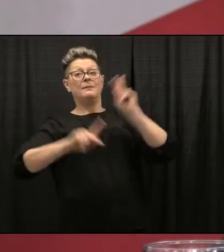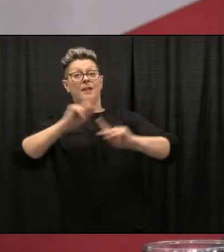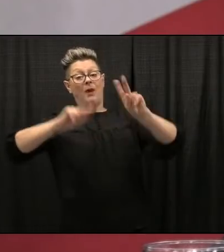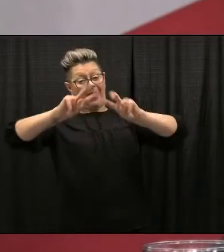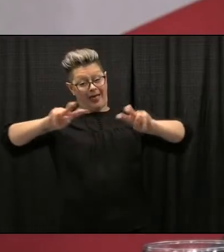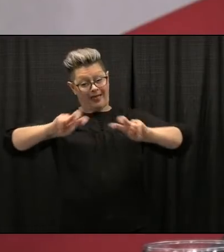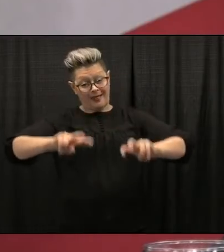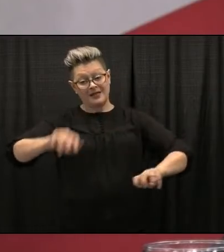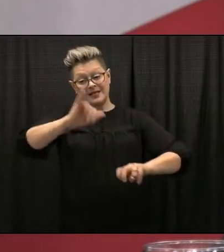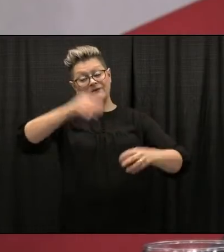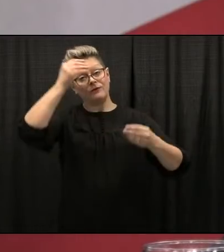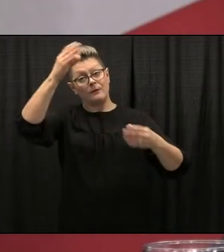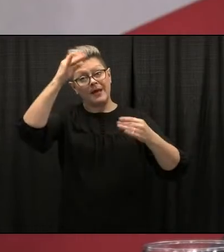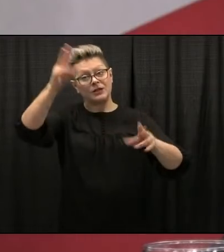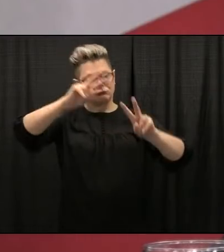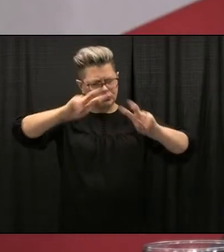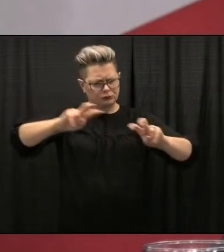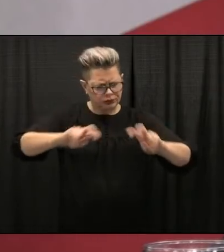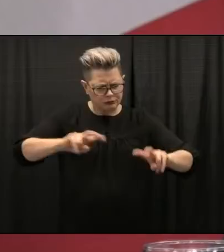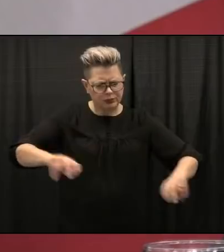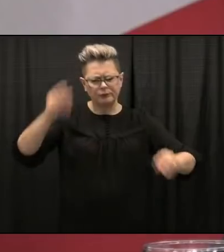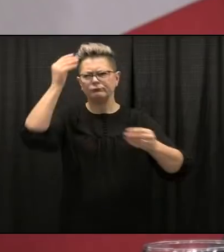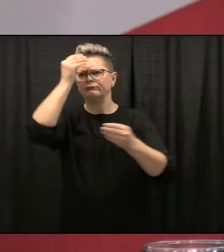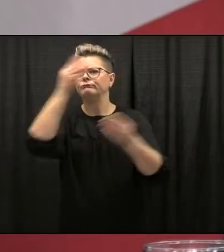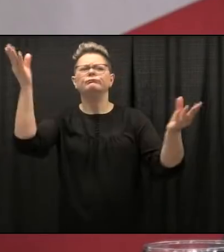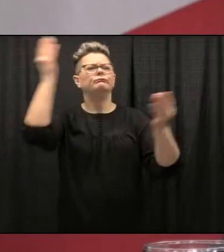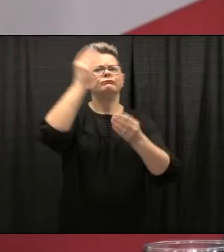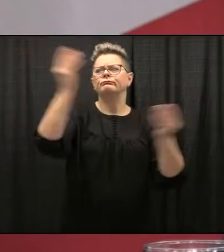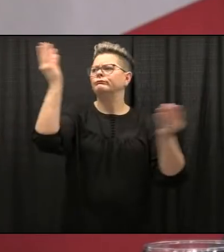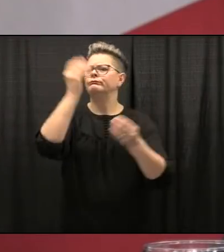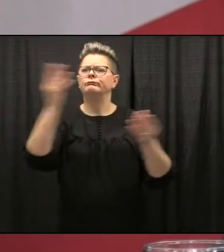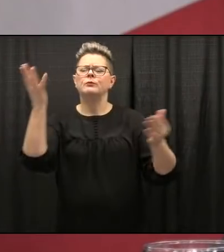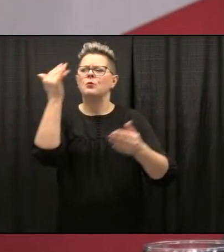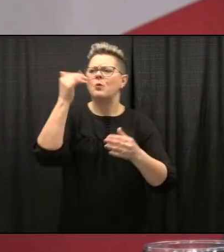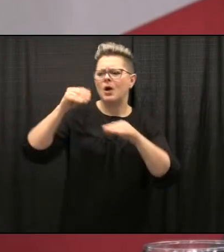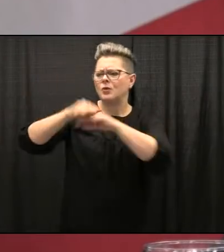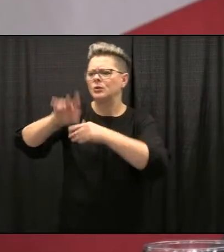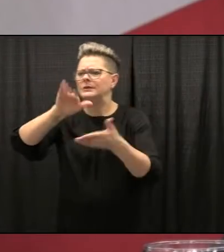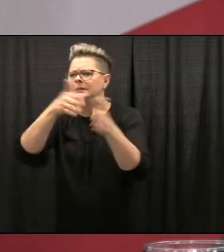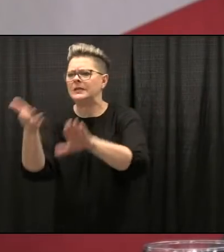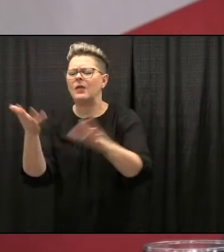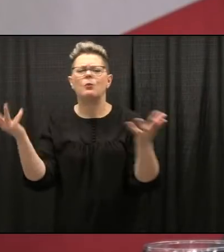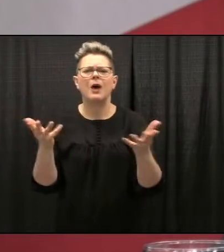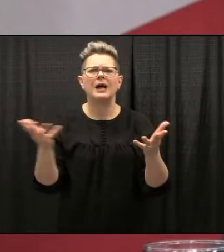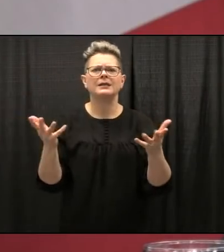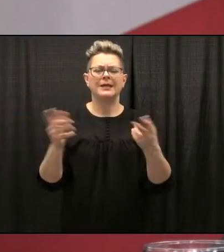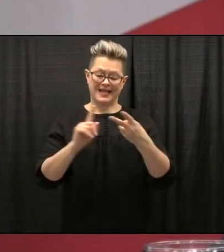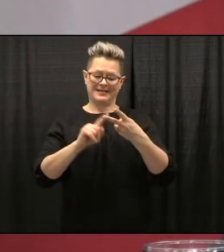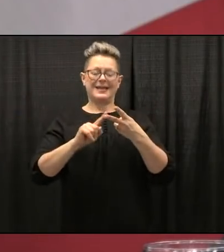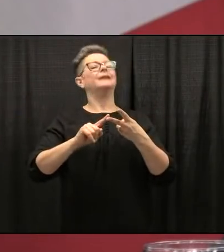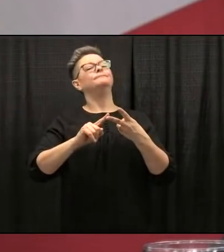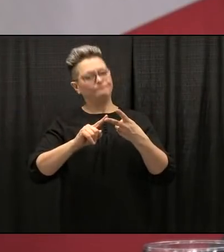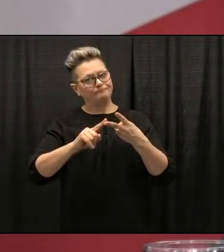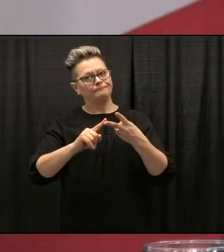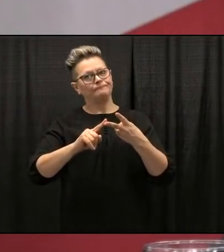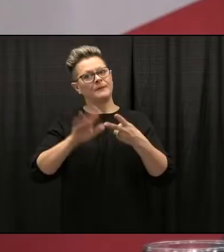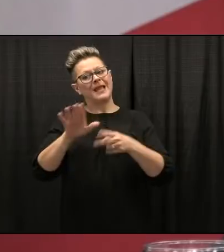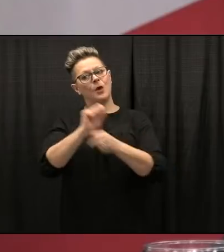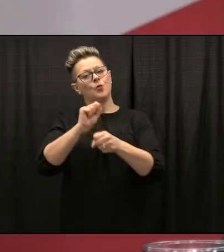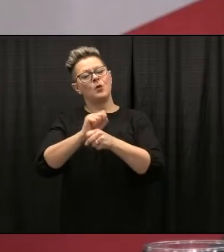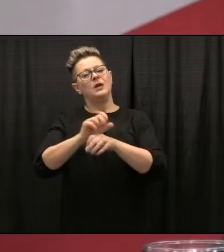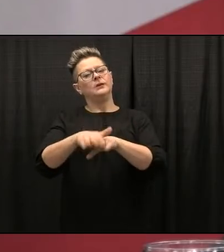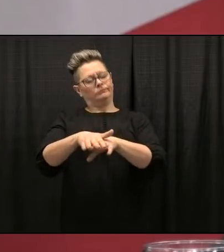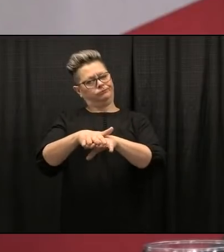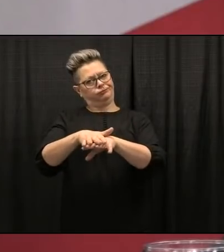data and providing advice about particular causes of death have been working at a much slower pace on